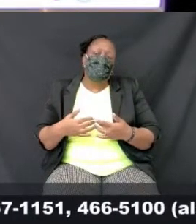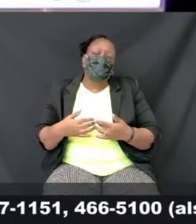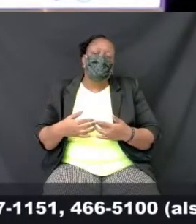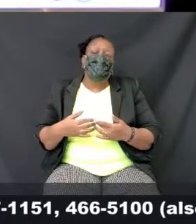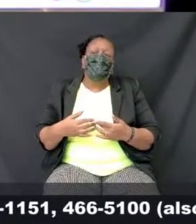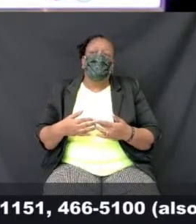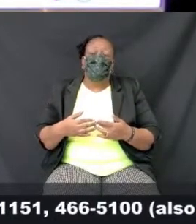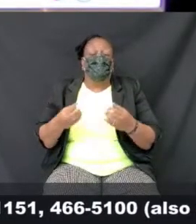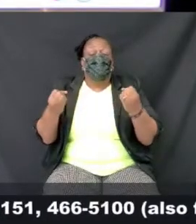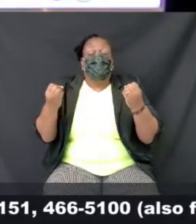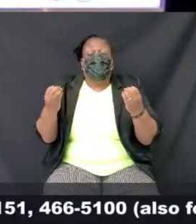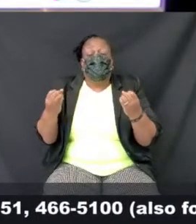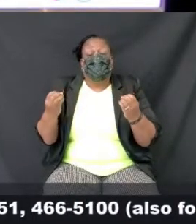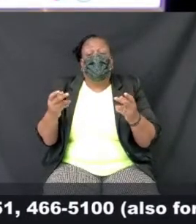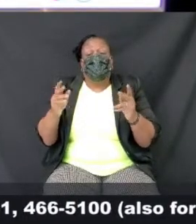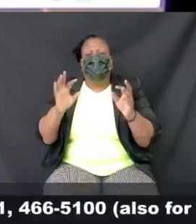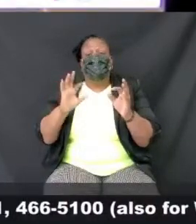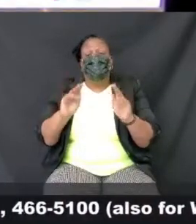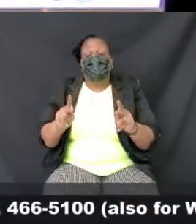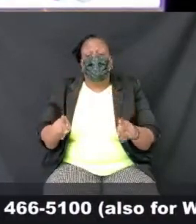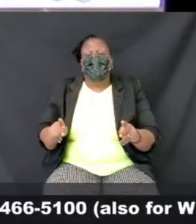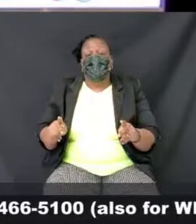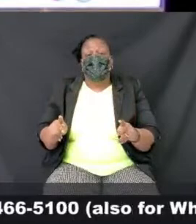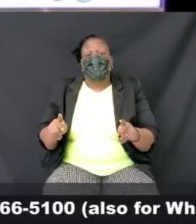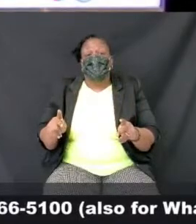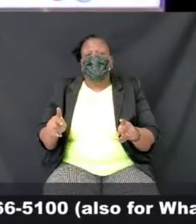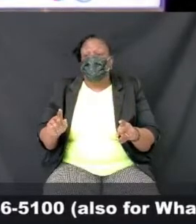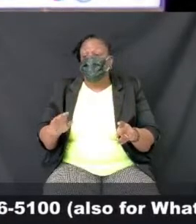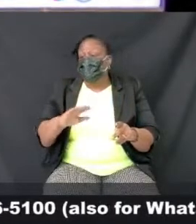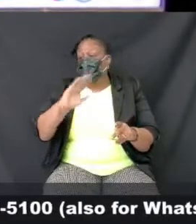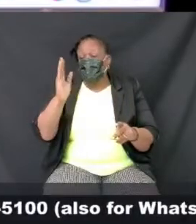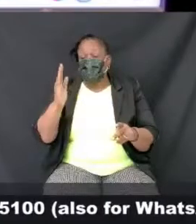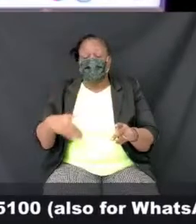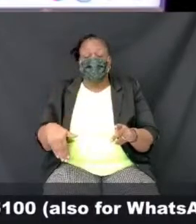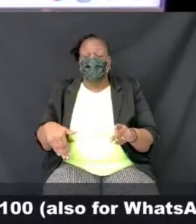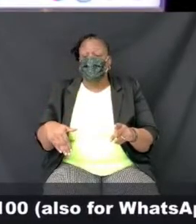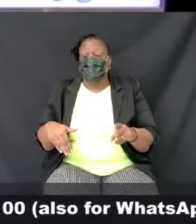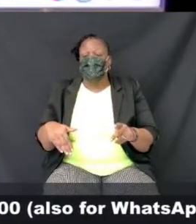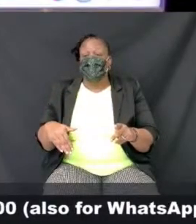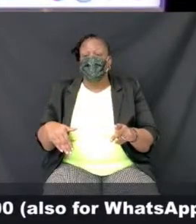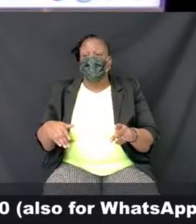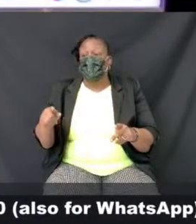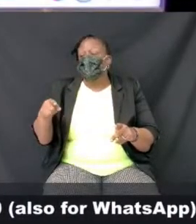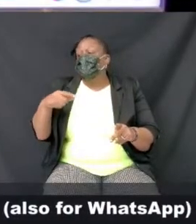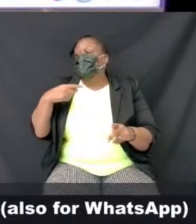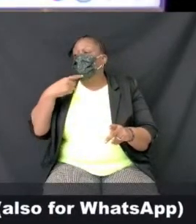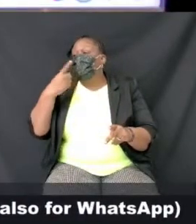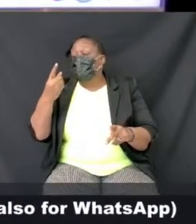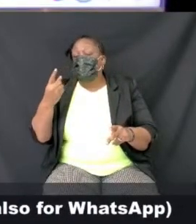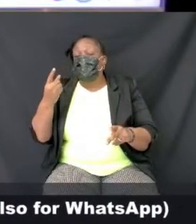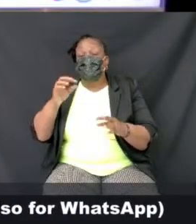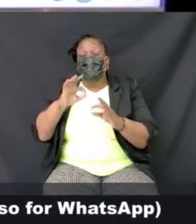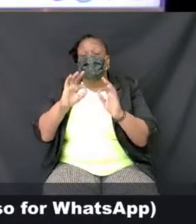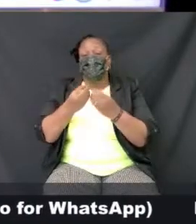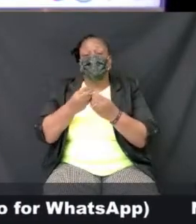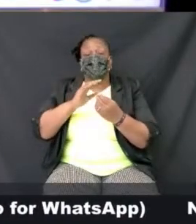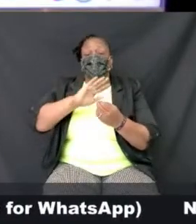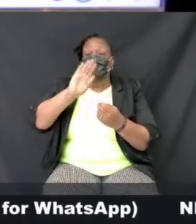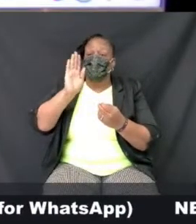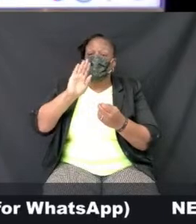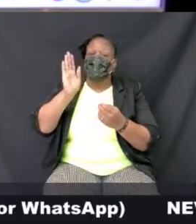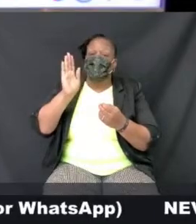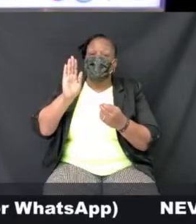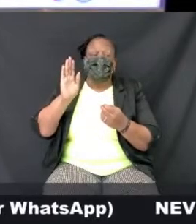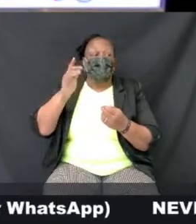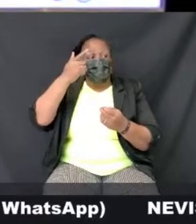early on in the fight against COVID-19 who never got the opportunity to tell their loved ones goodbye. But we have passed